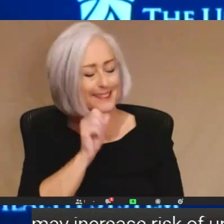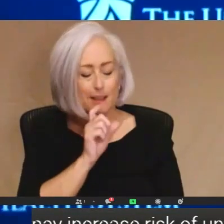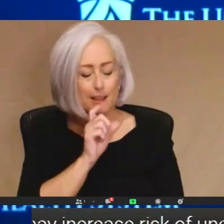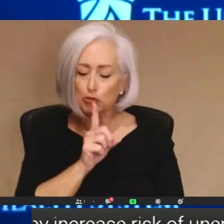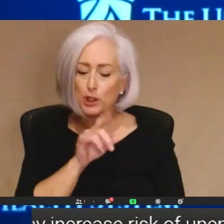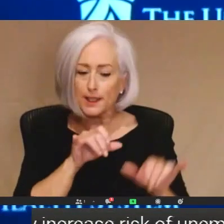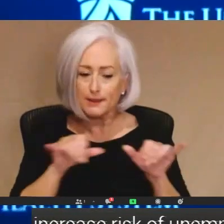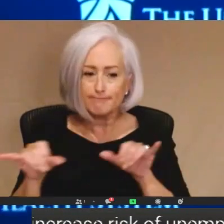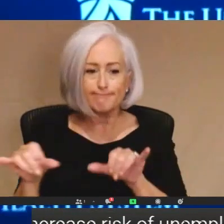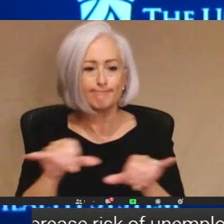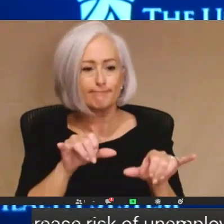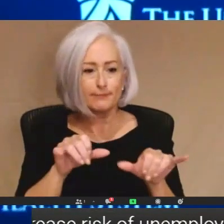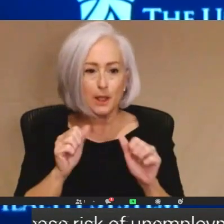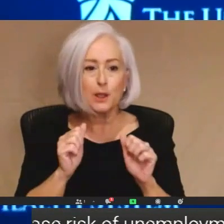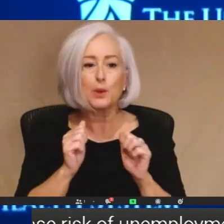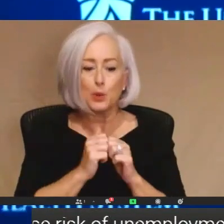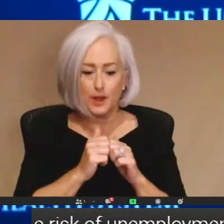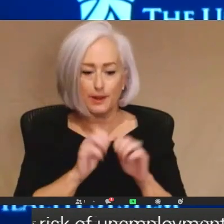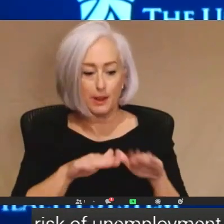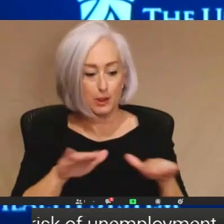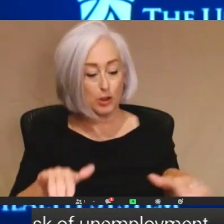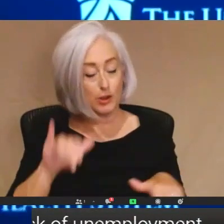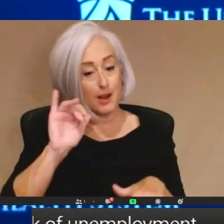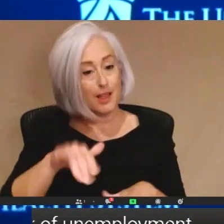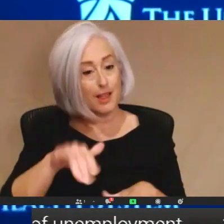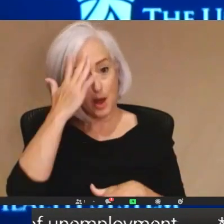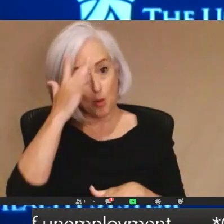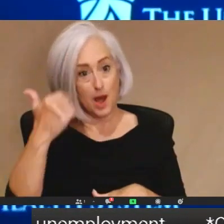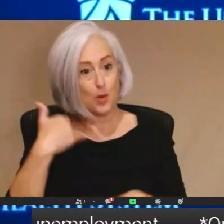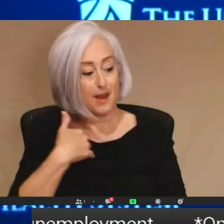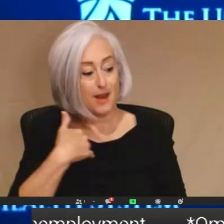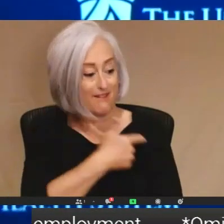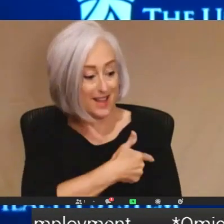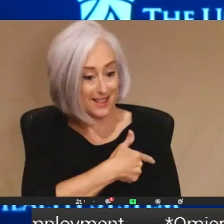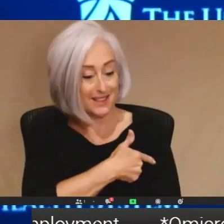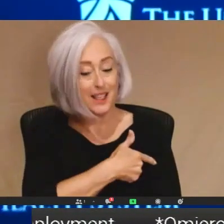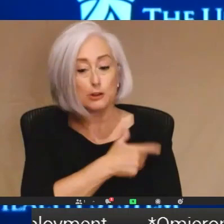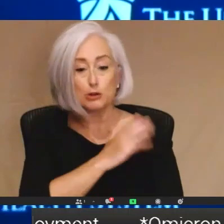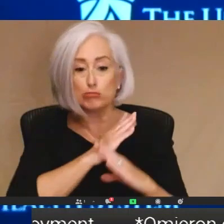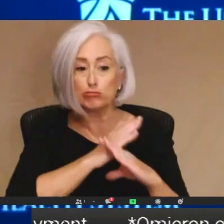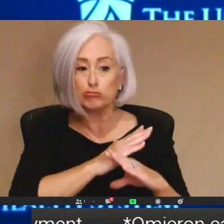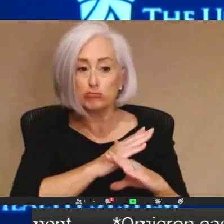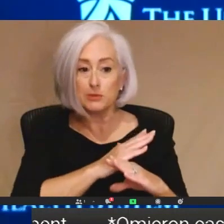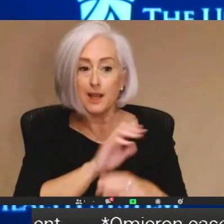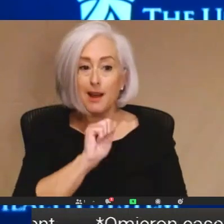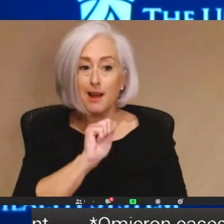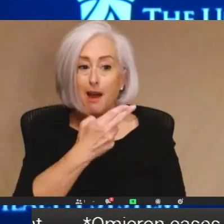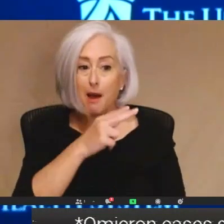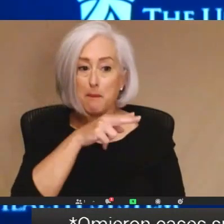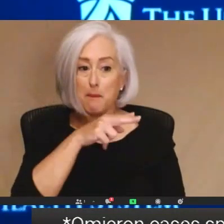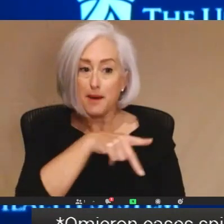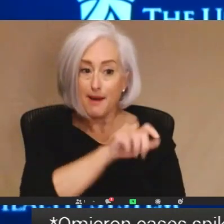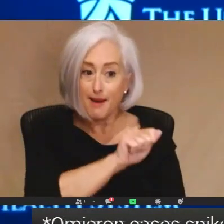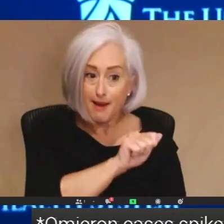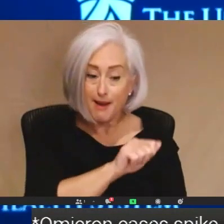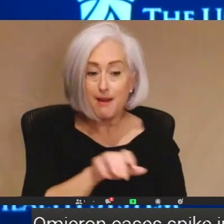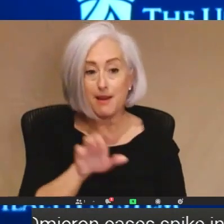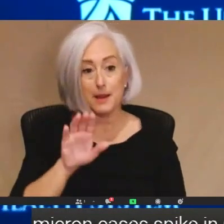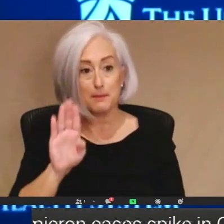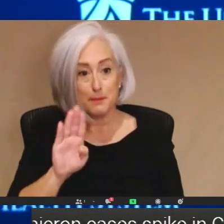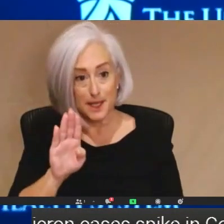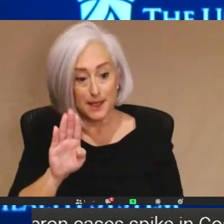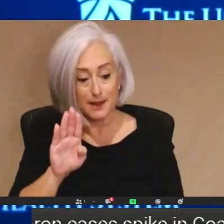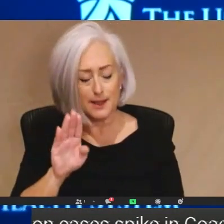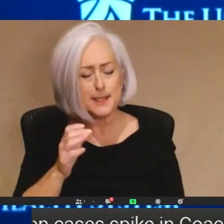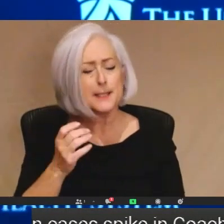have vaccines against hepatitis A and B. But this seems to be a type of hepatitis not caused by the